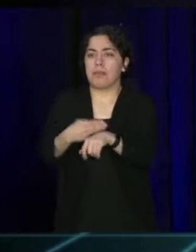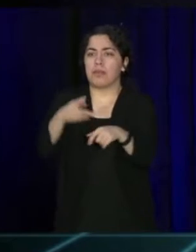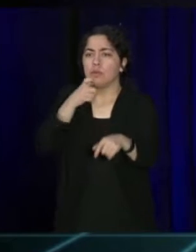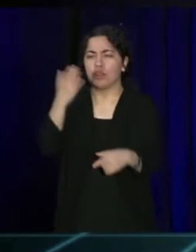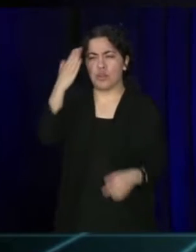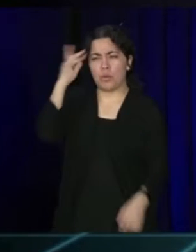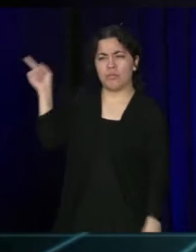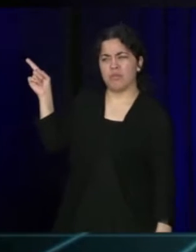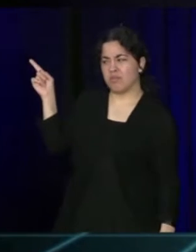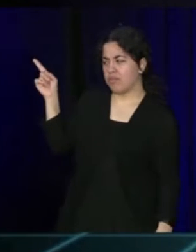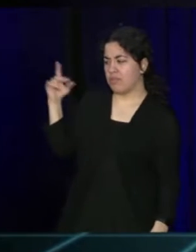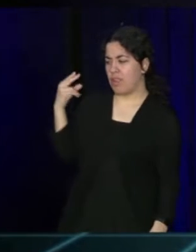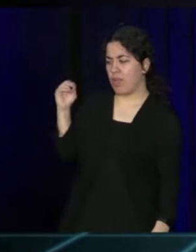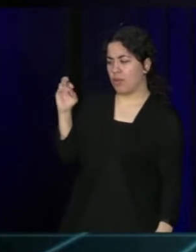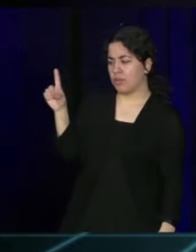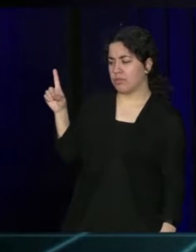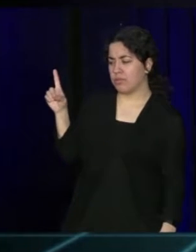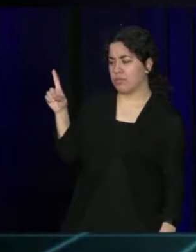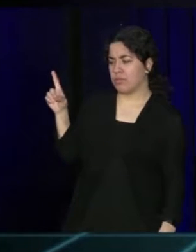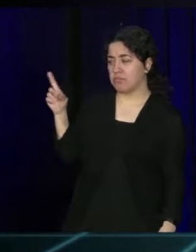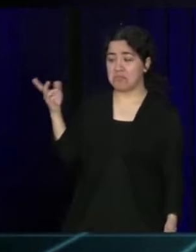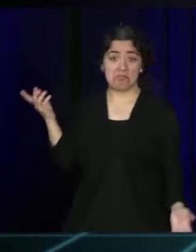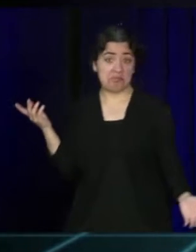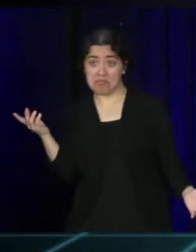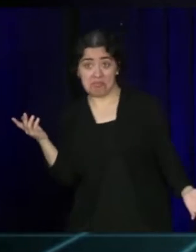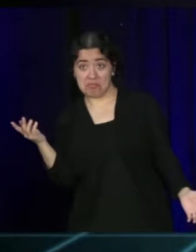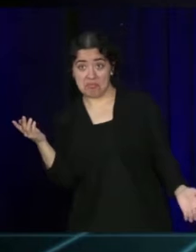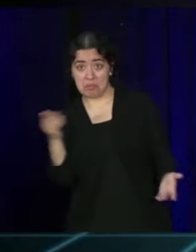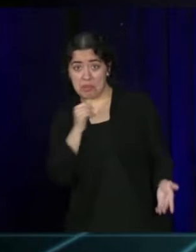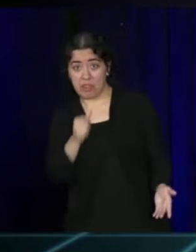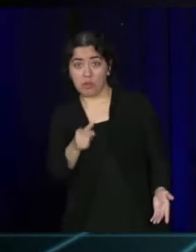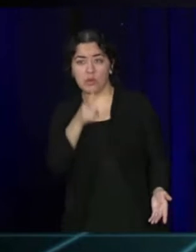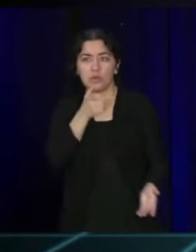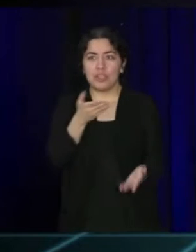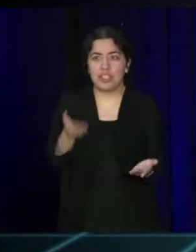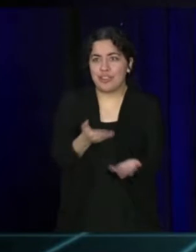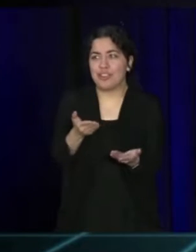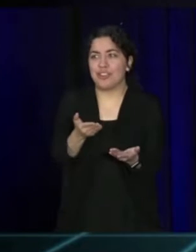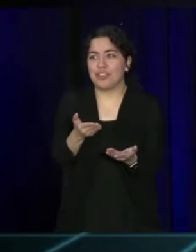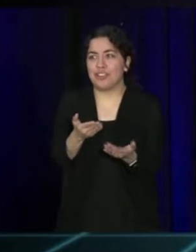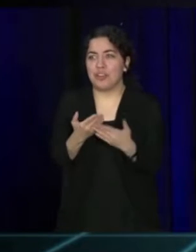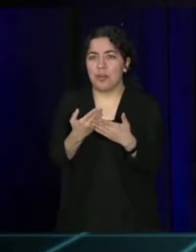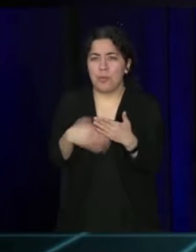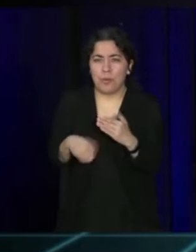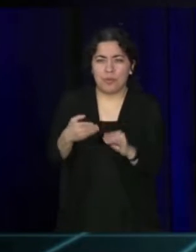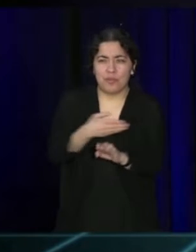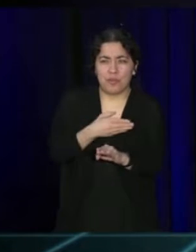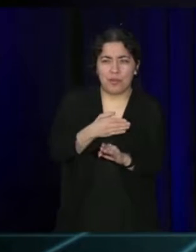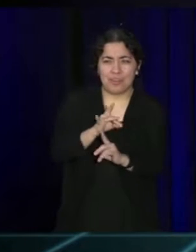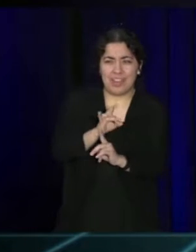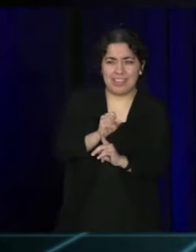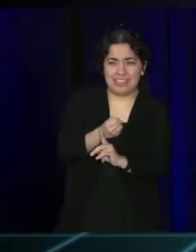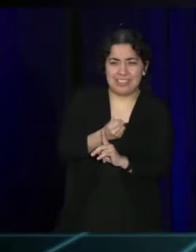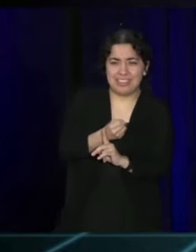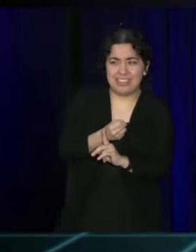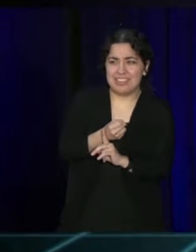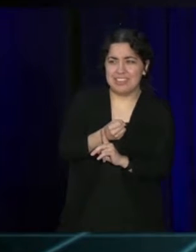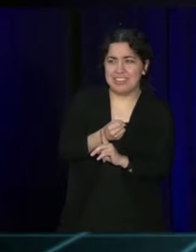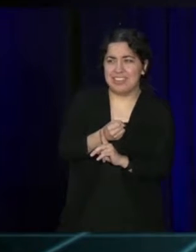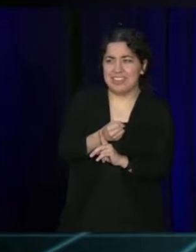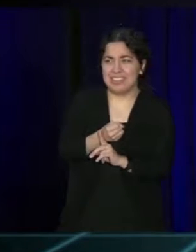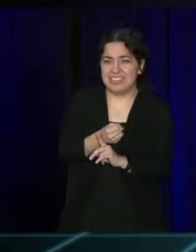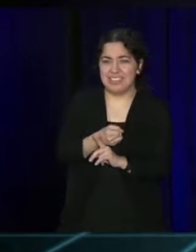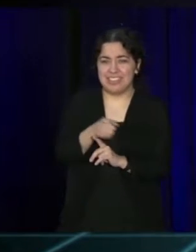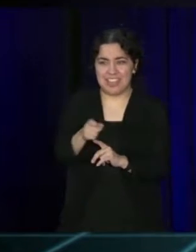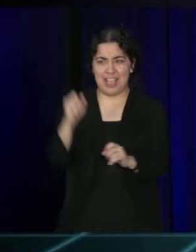Howard? No, probably not. Anybody like born before the 80s? Yeah, shout it out.